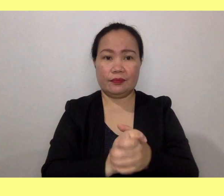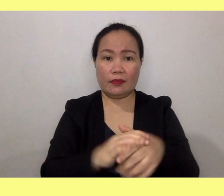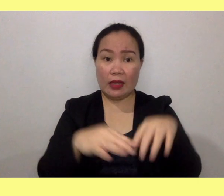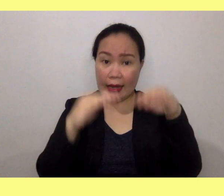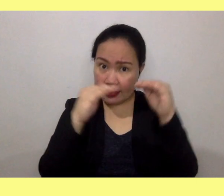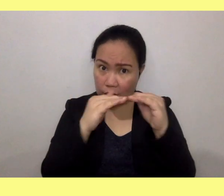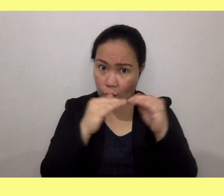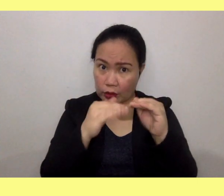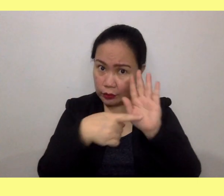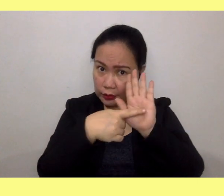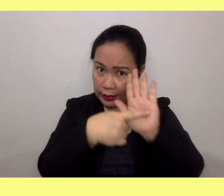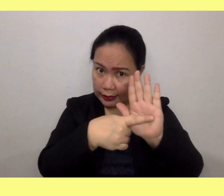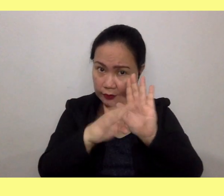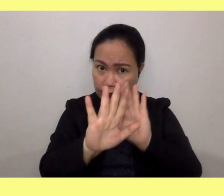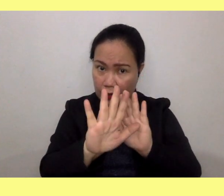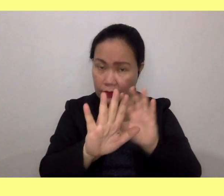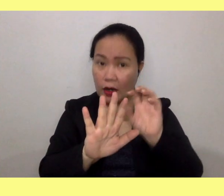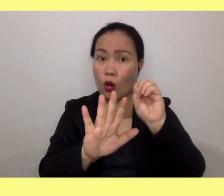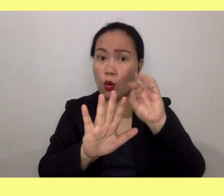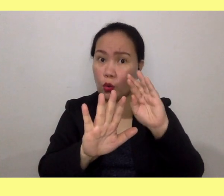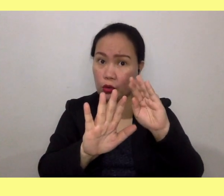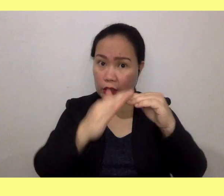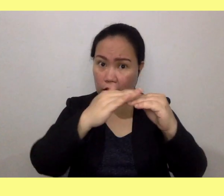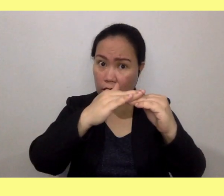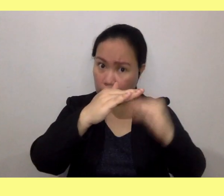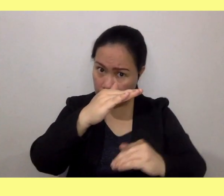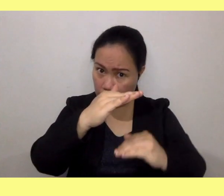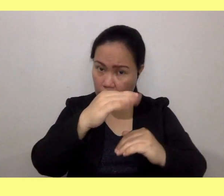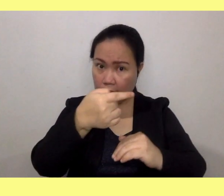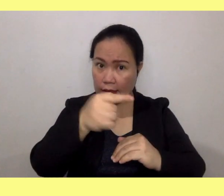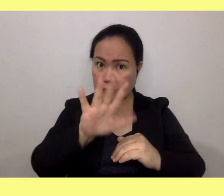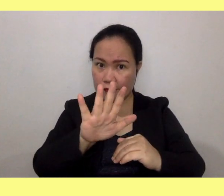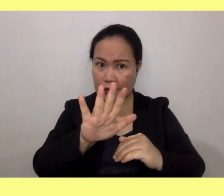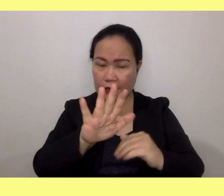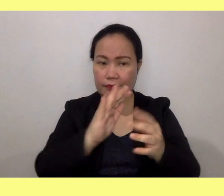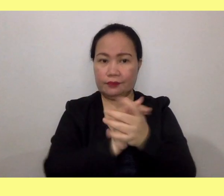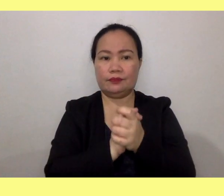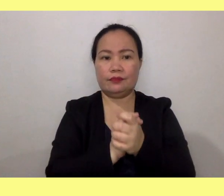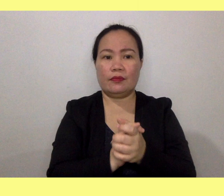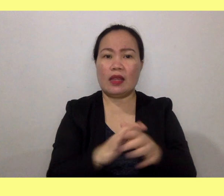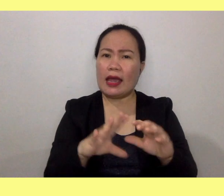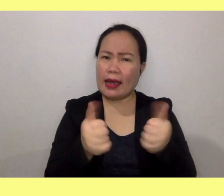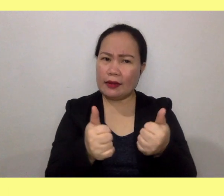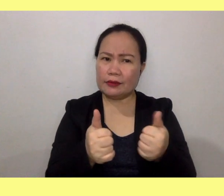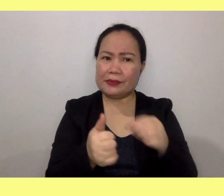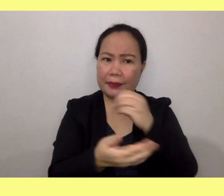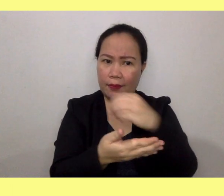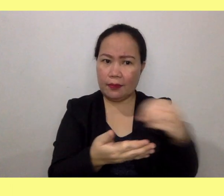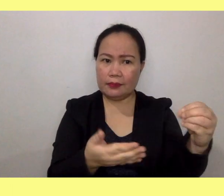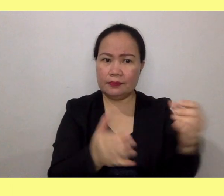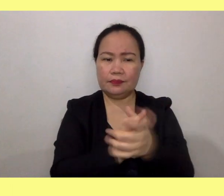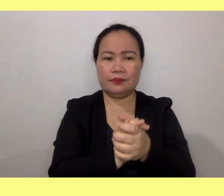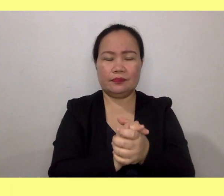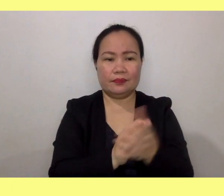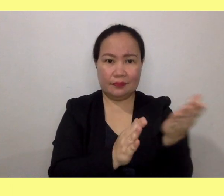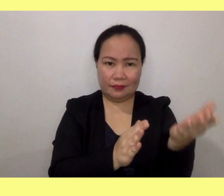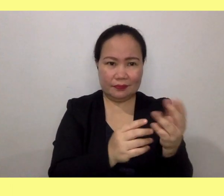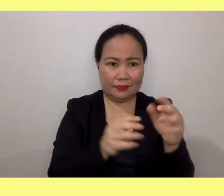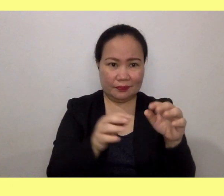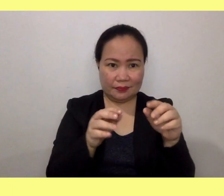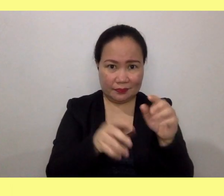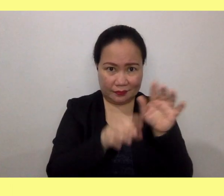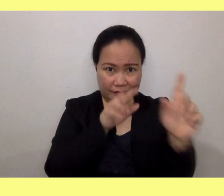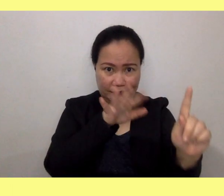to negative 5 or less than negative 5. Okay, so paano mo siya ilalagay? So from